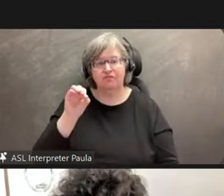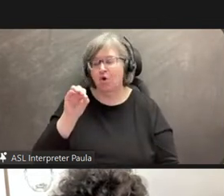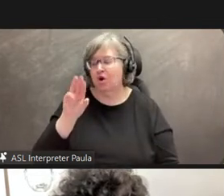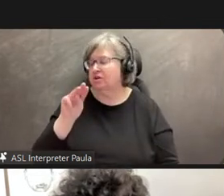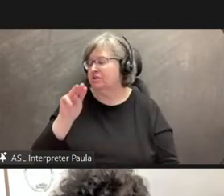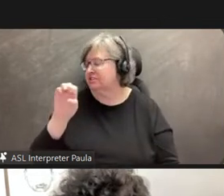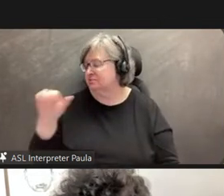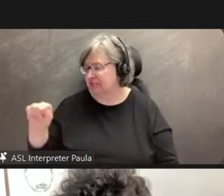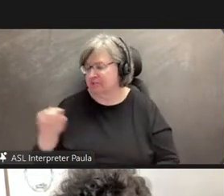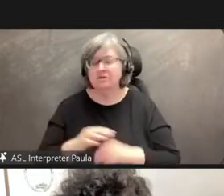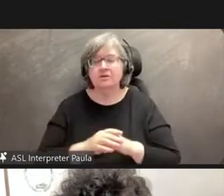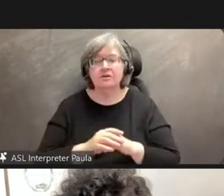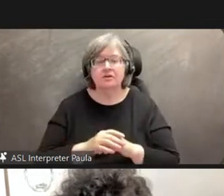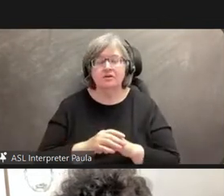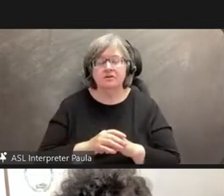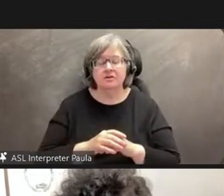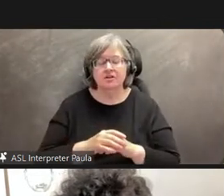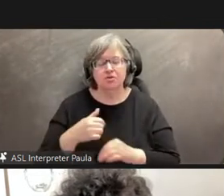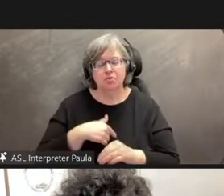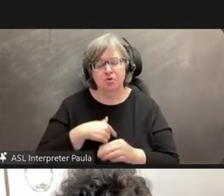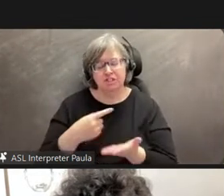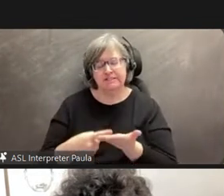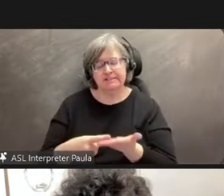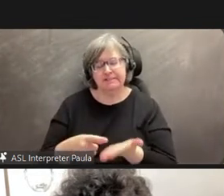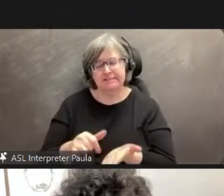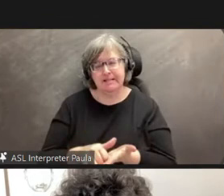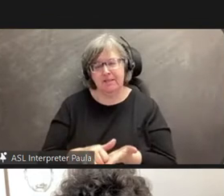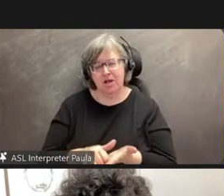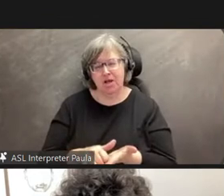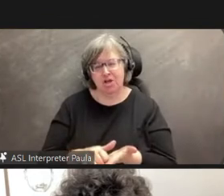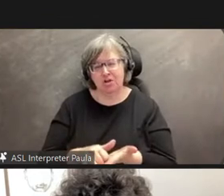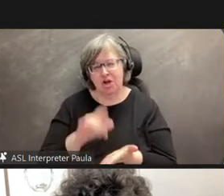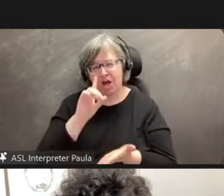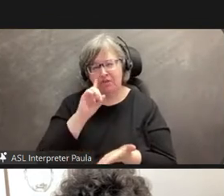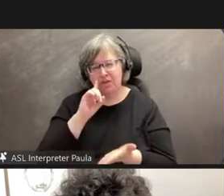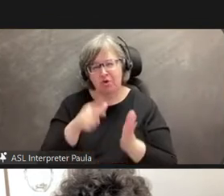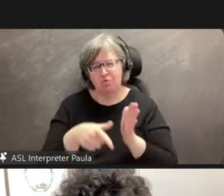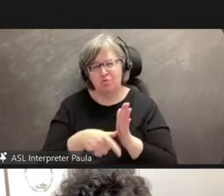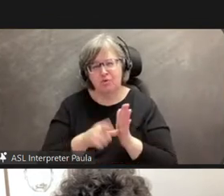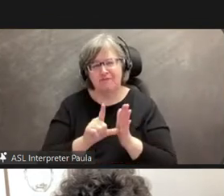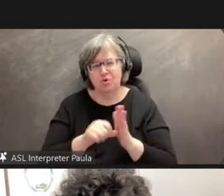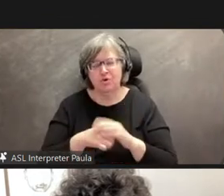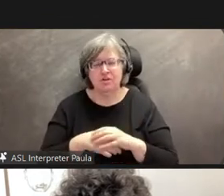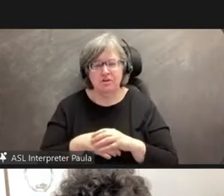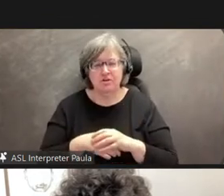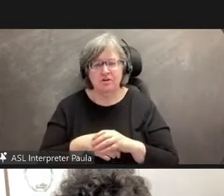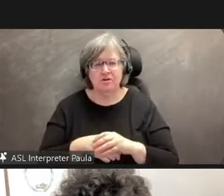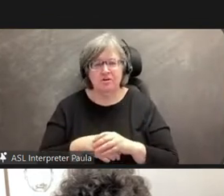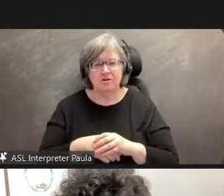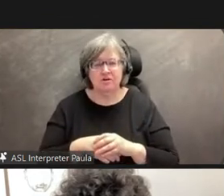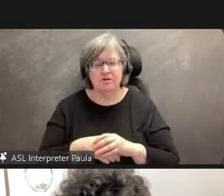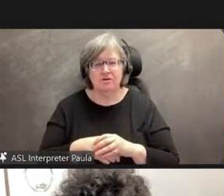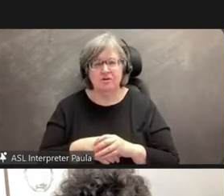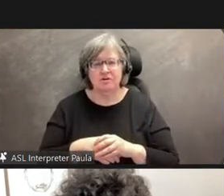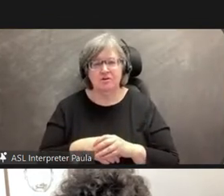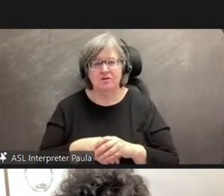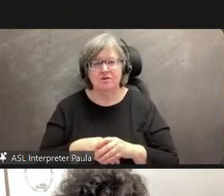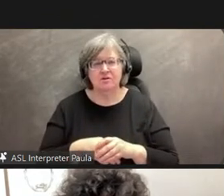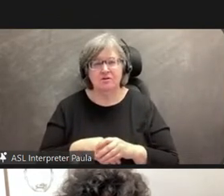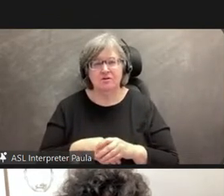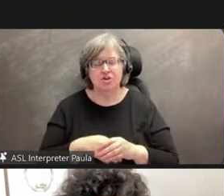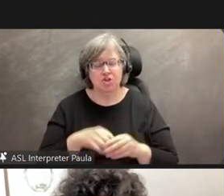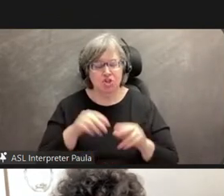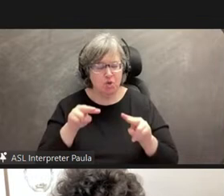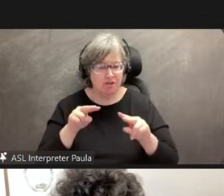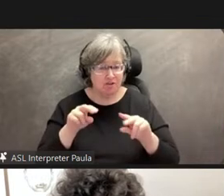that is being discussed. I believe it is being reviewed, and they're looking into the feasibility